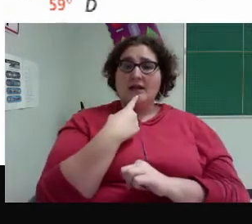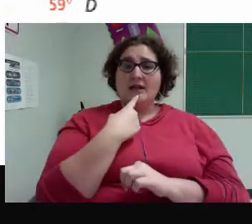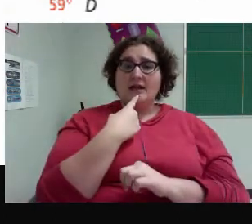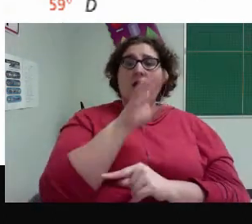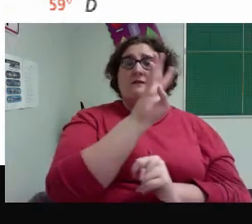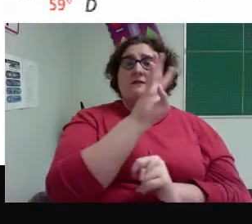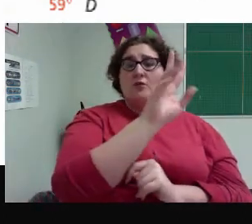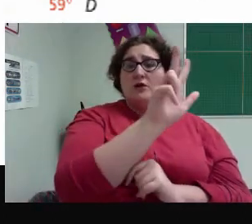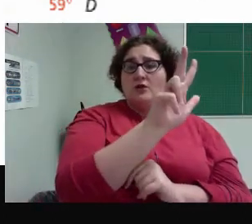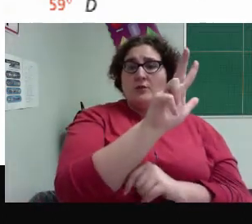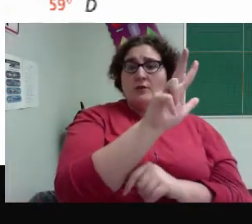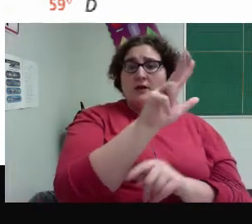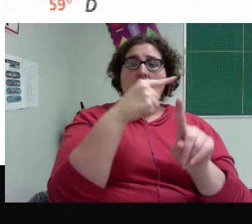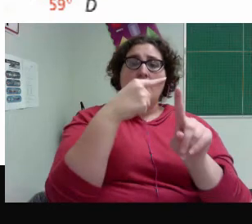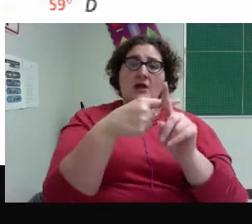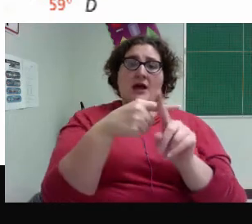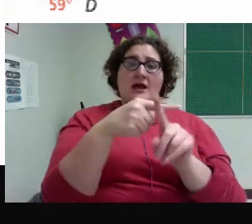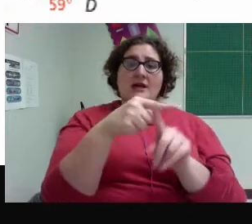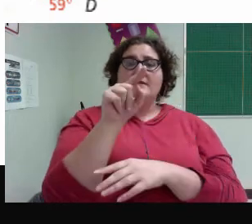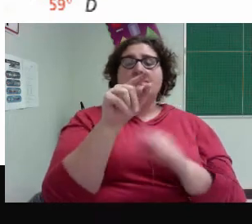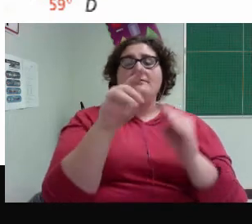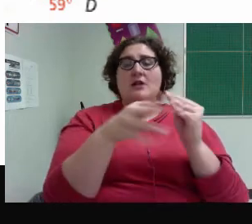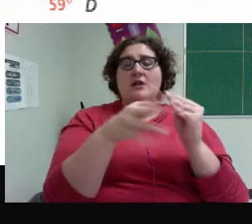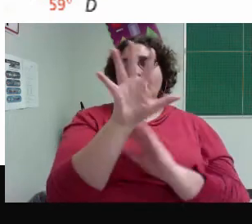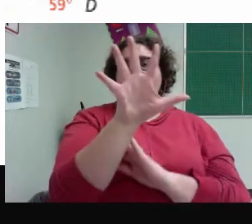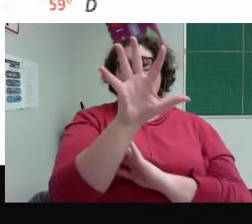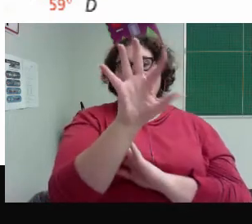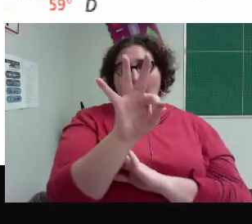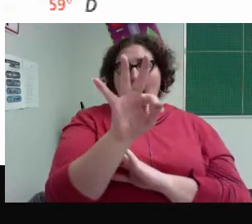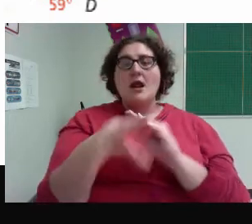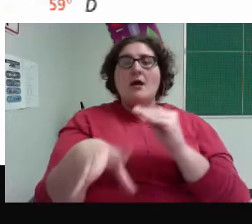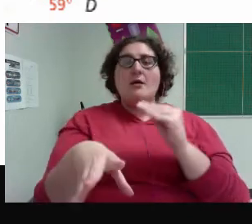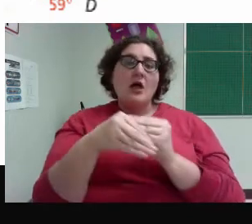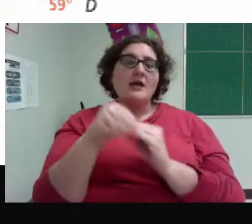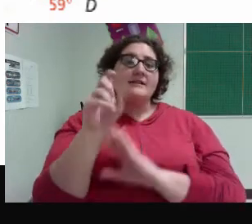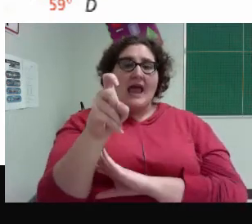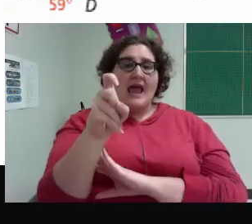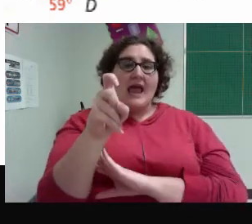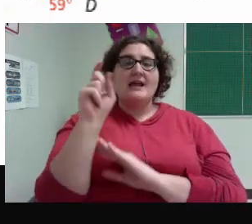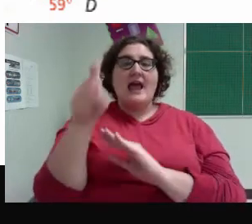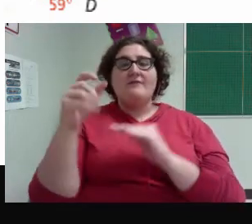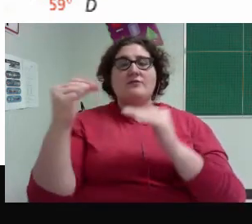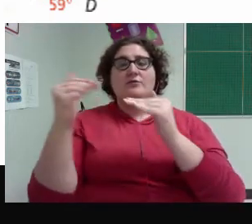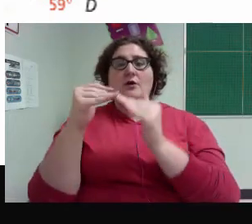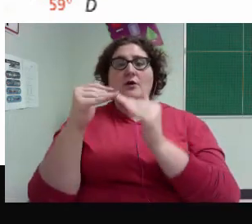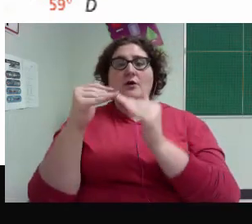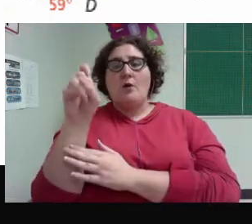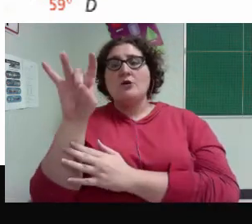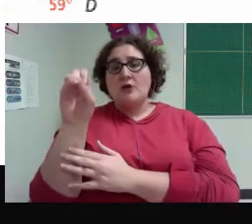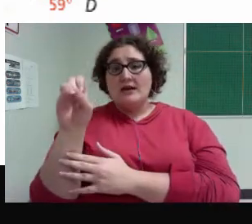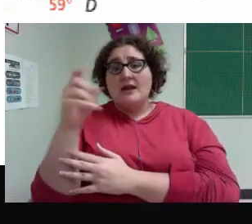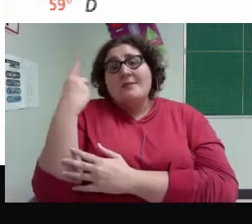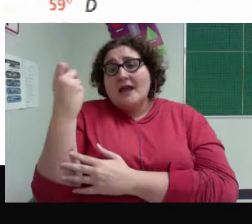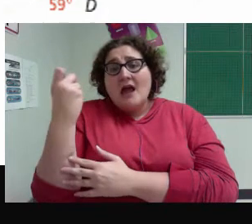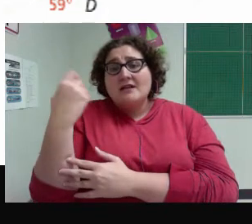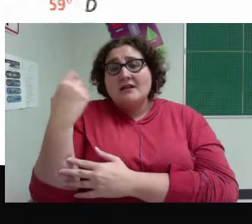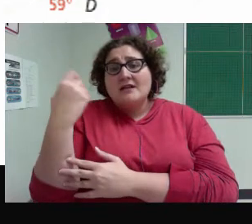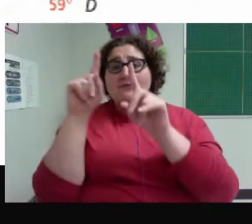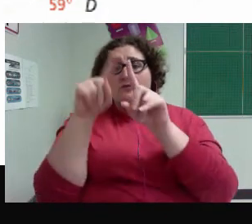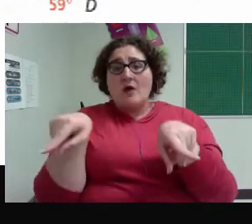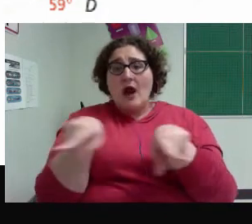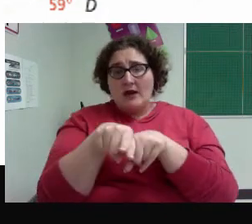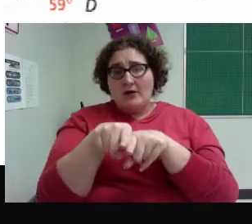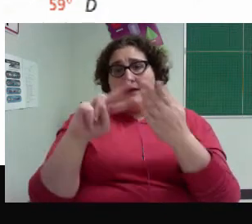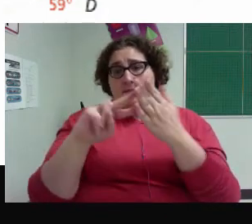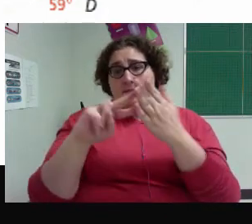that 43 plus 59 plus x has to equal 180, because there's a